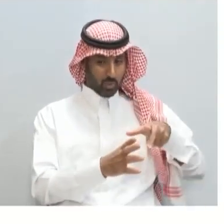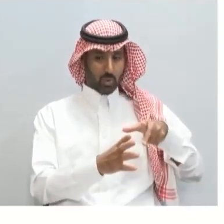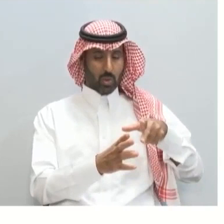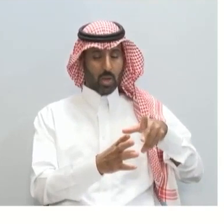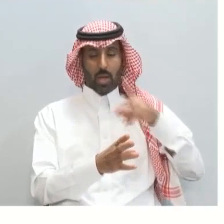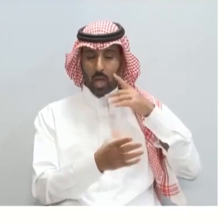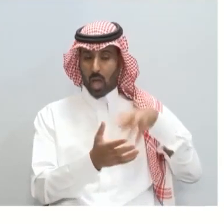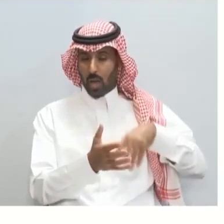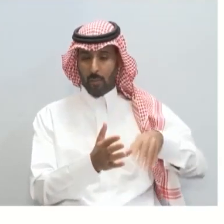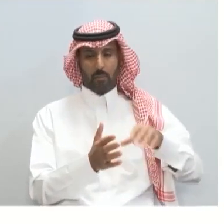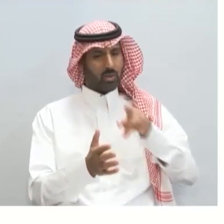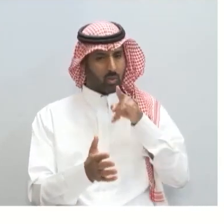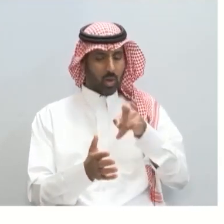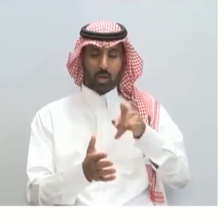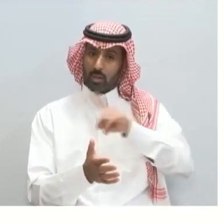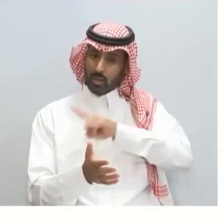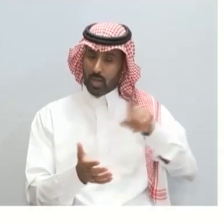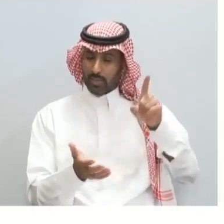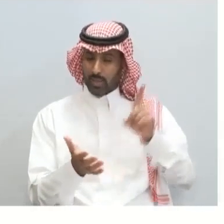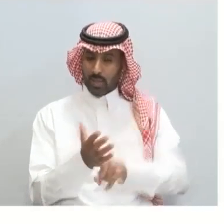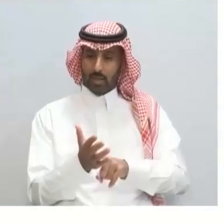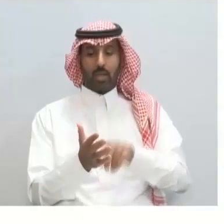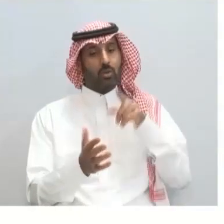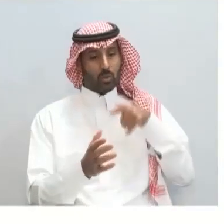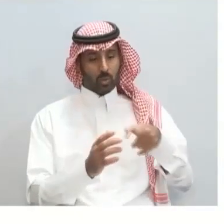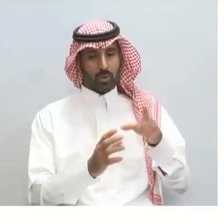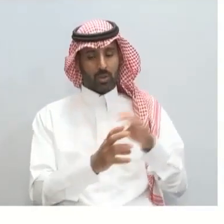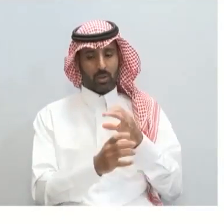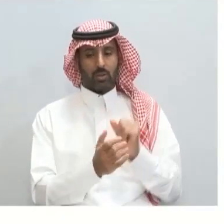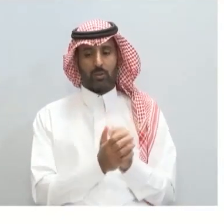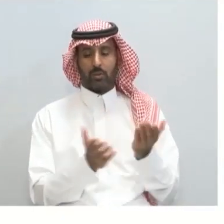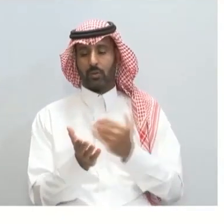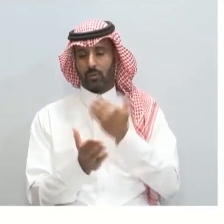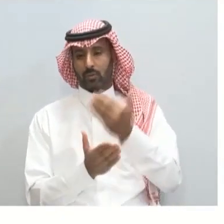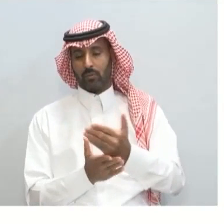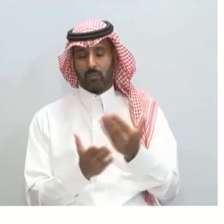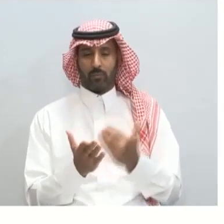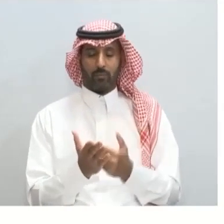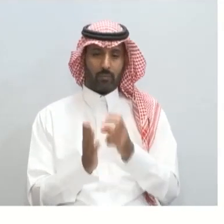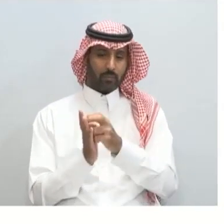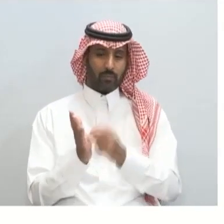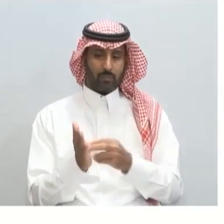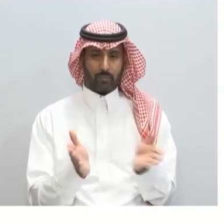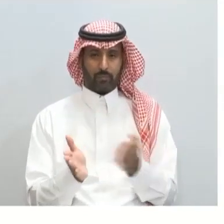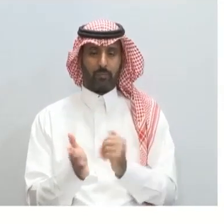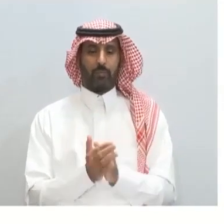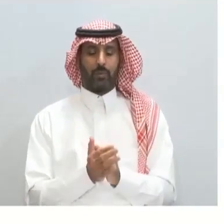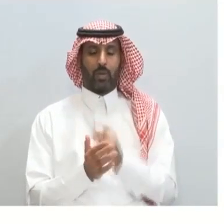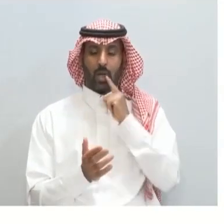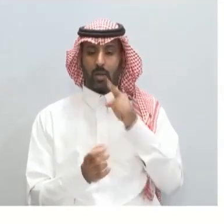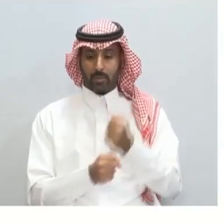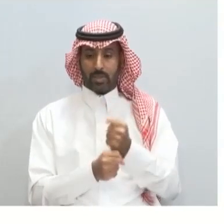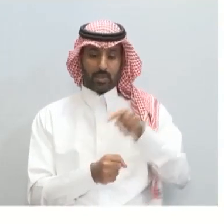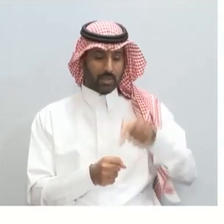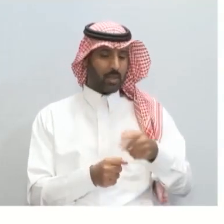but it's still not certain that you will take it so let's read the uh grammar here together present